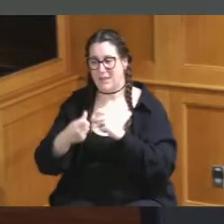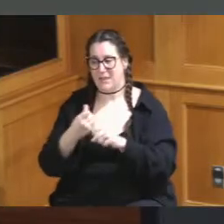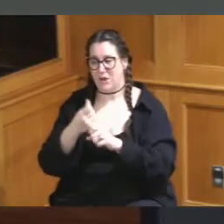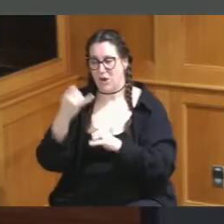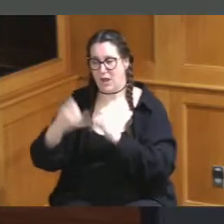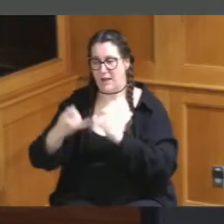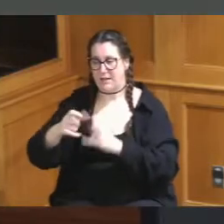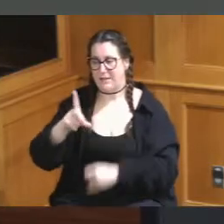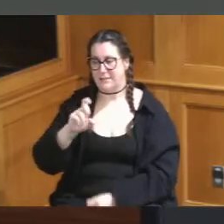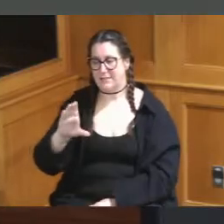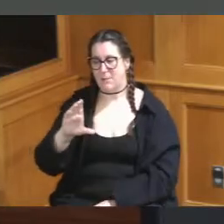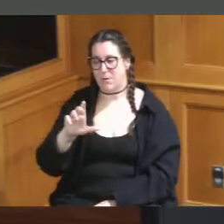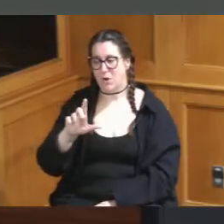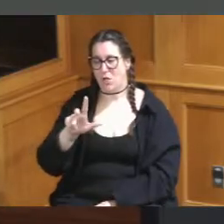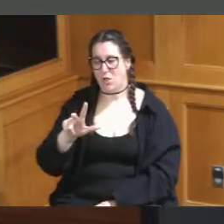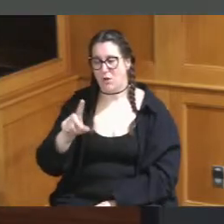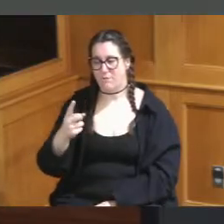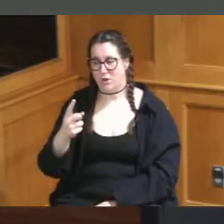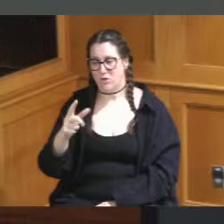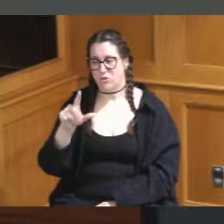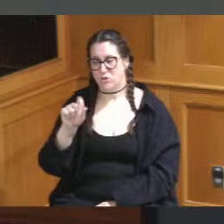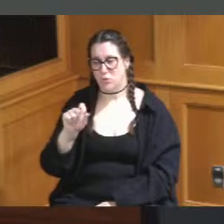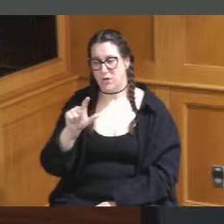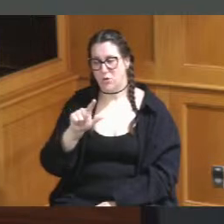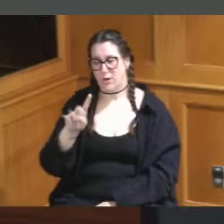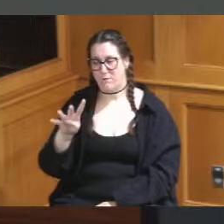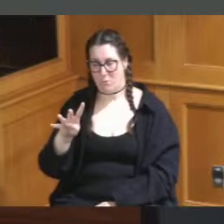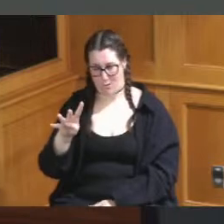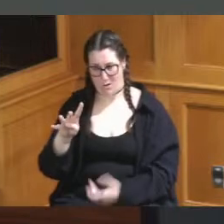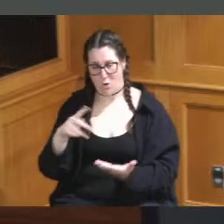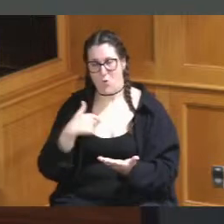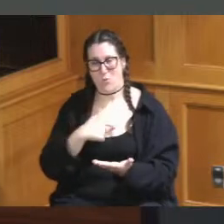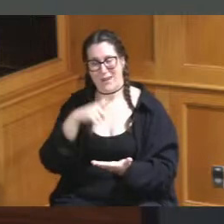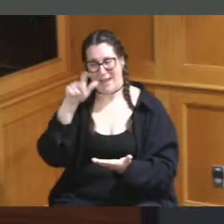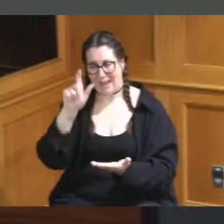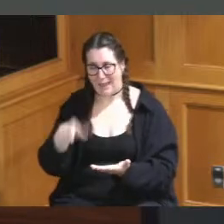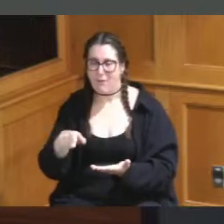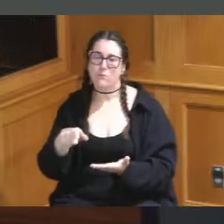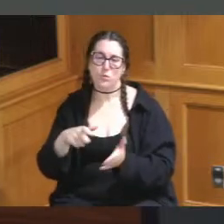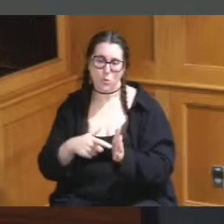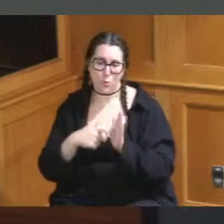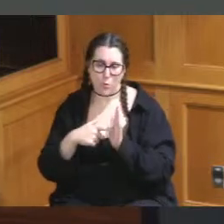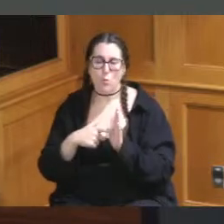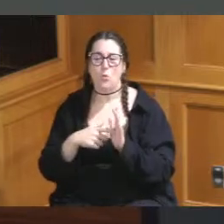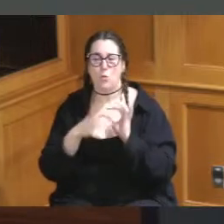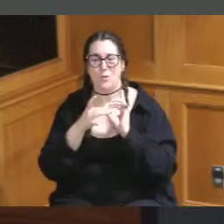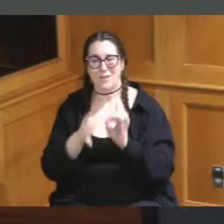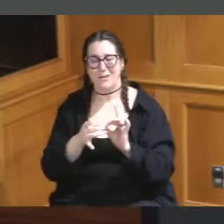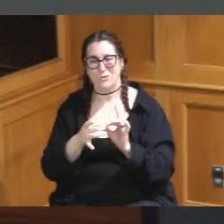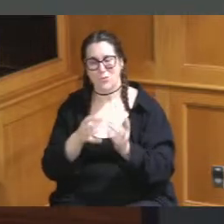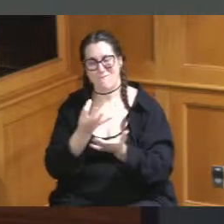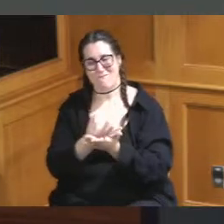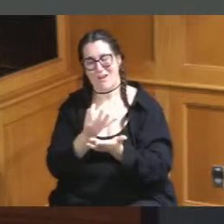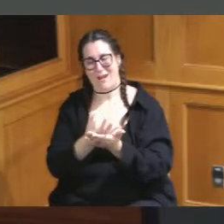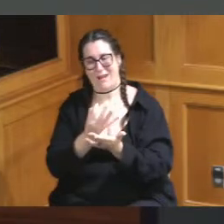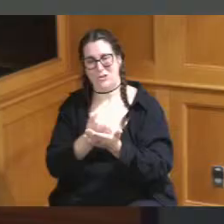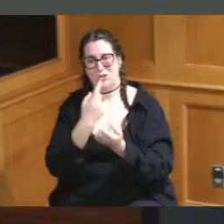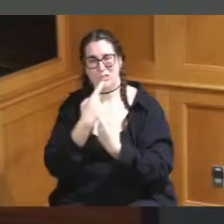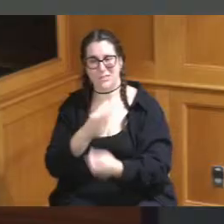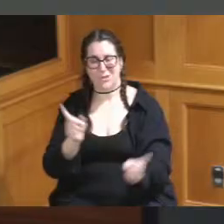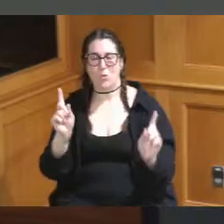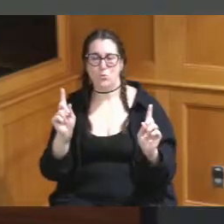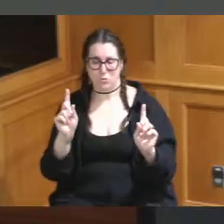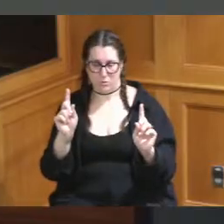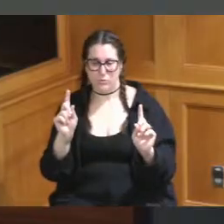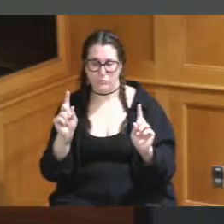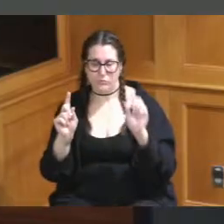31st, 2024. This is a perfunctory item that we have to do as a part of our financial disclosure work